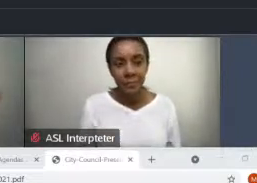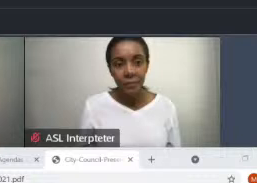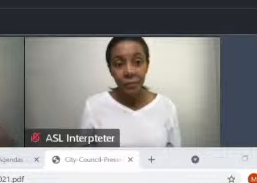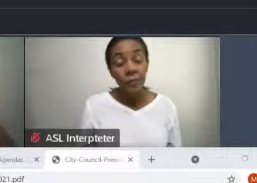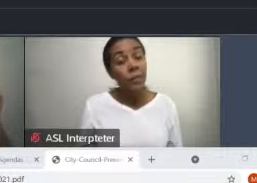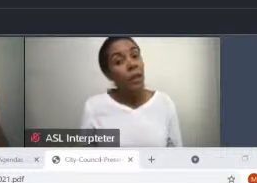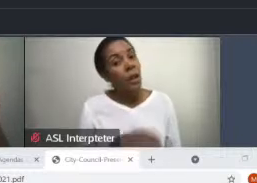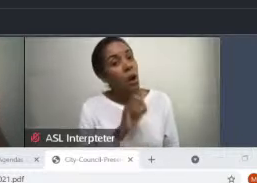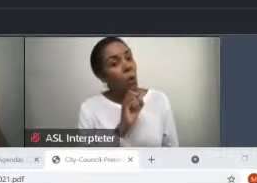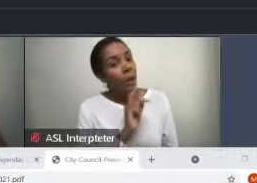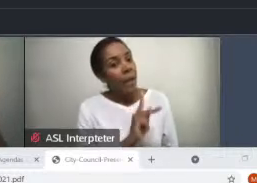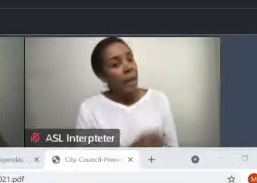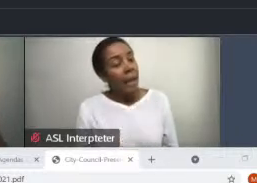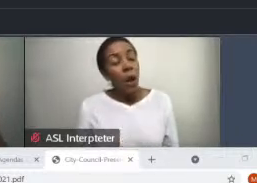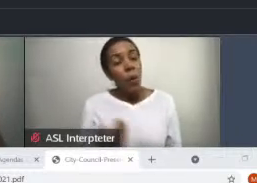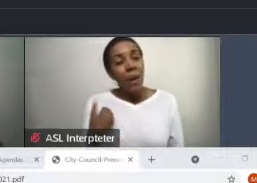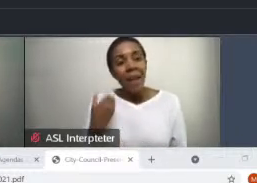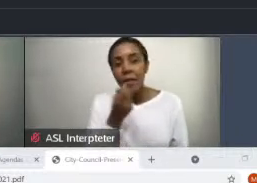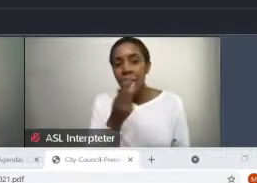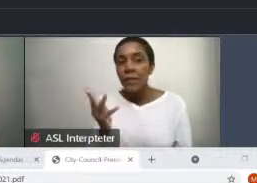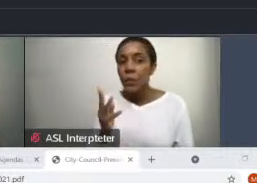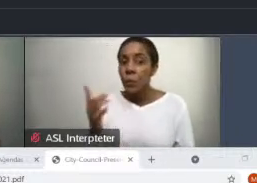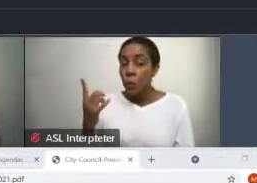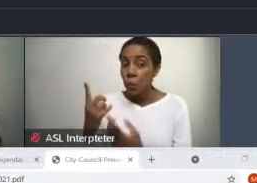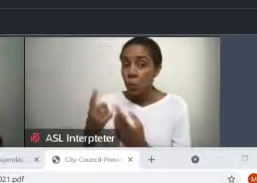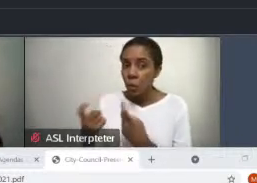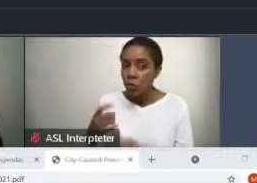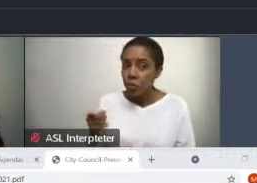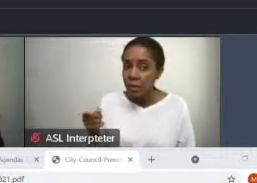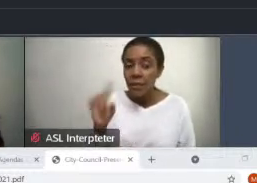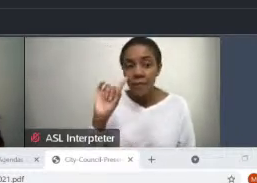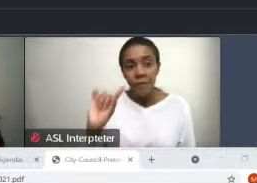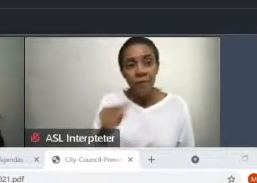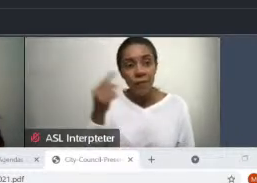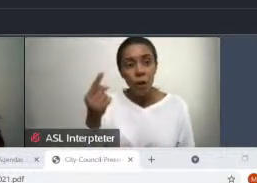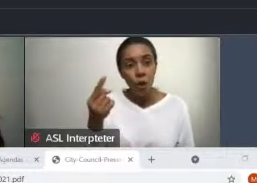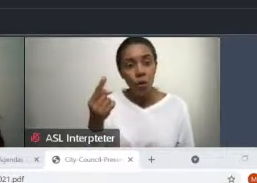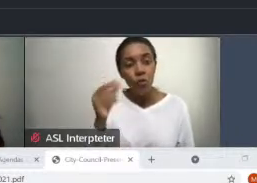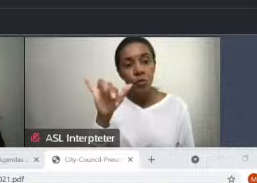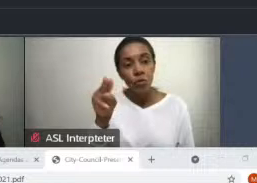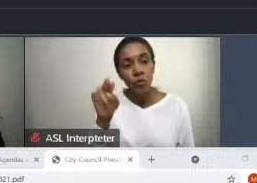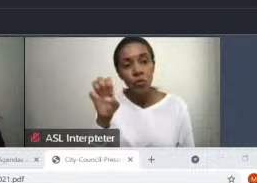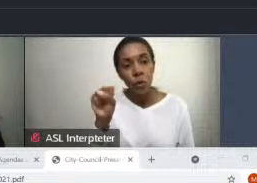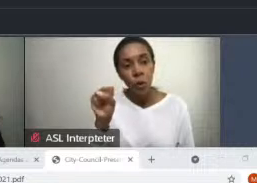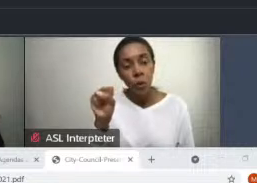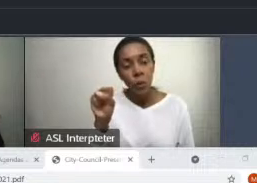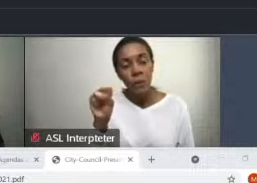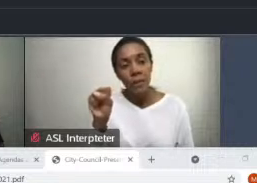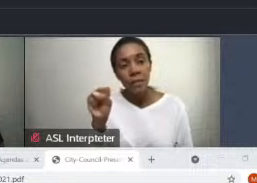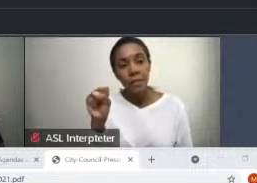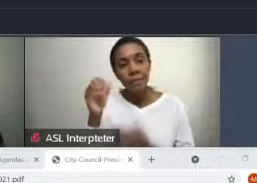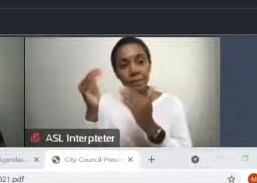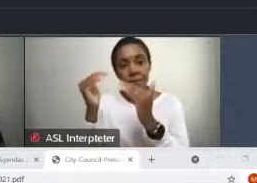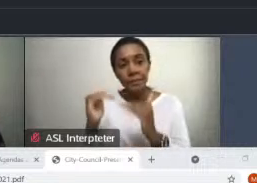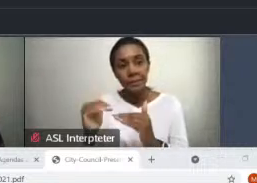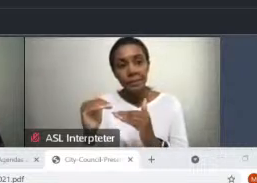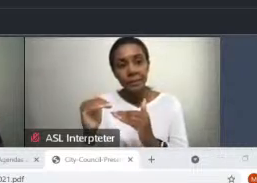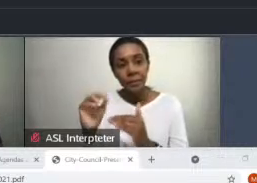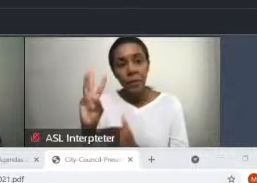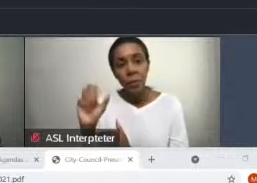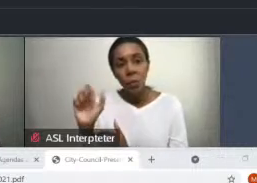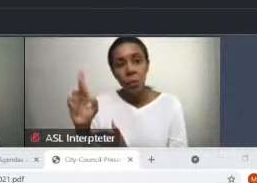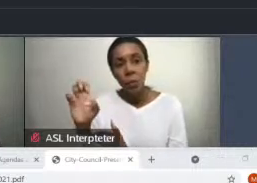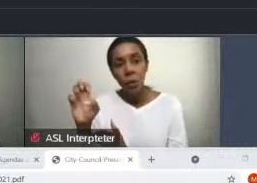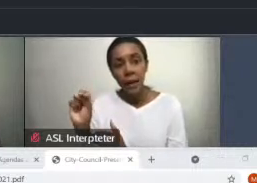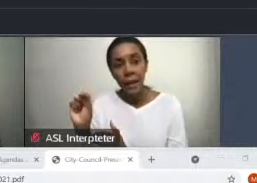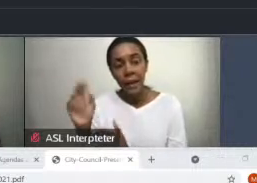All right. We have a couple of council members in the queue. I believe first we have Councilman Jones, followed by Councilman